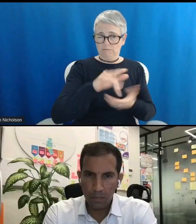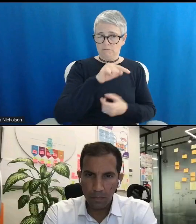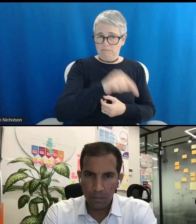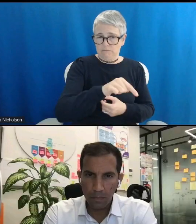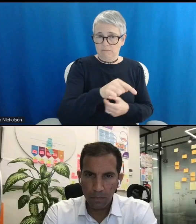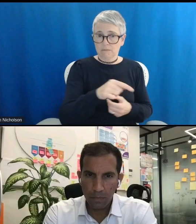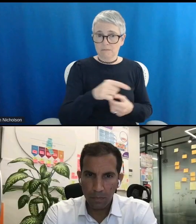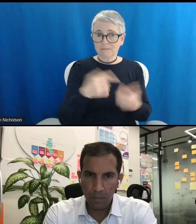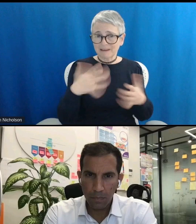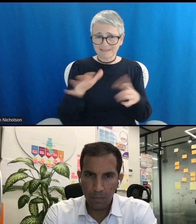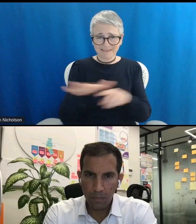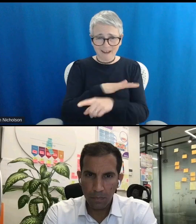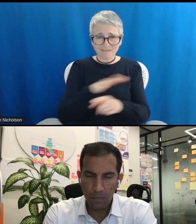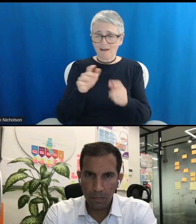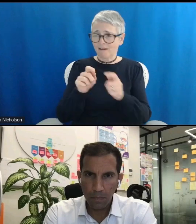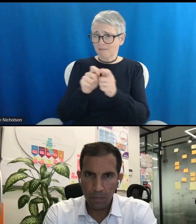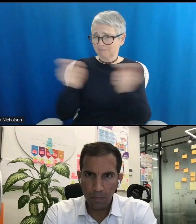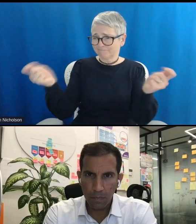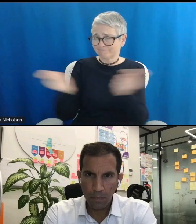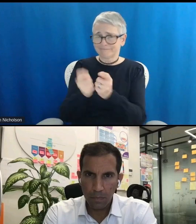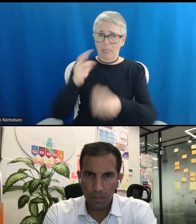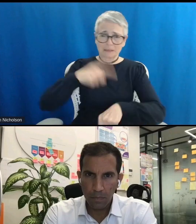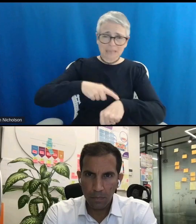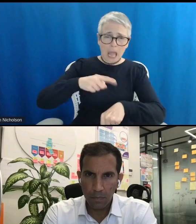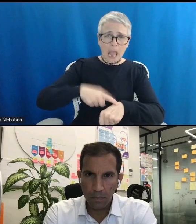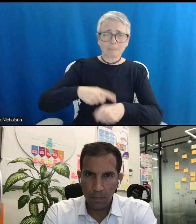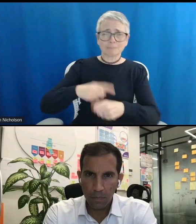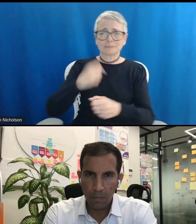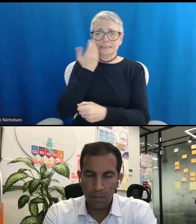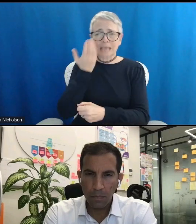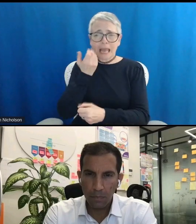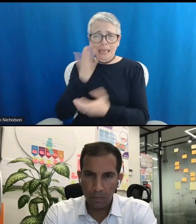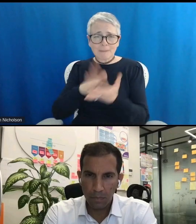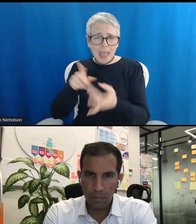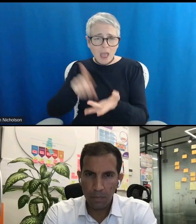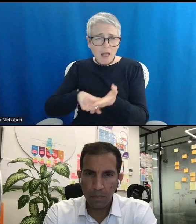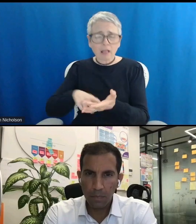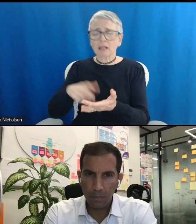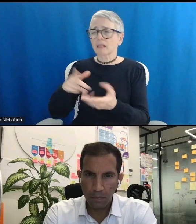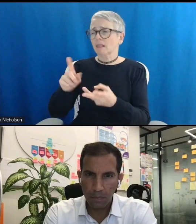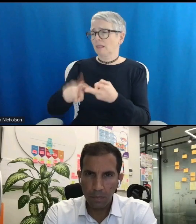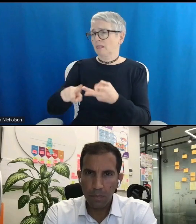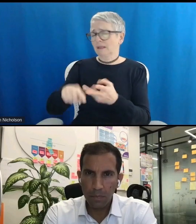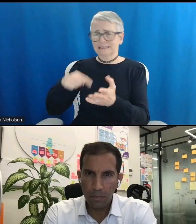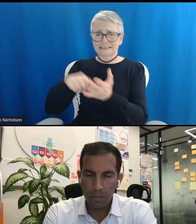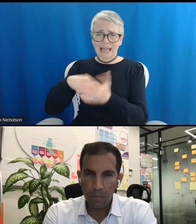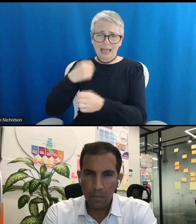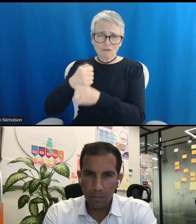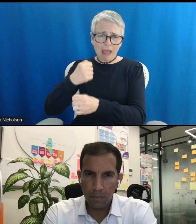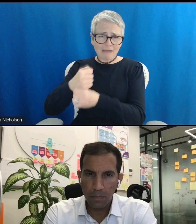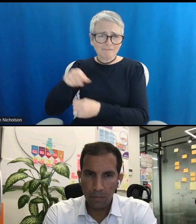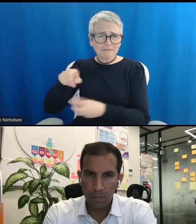the Daily Mail, the Telegraph. And that helped to kind of influence change.